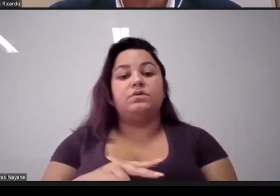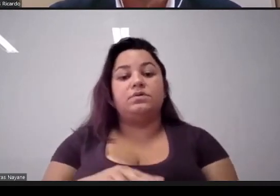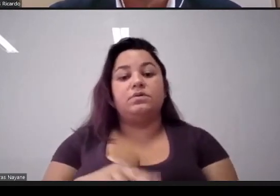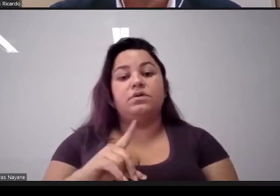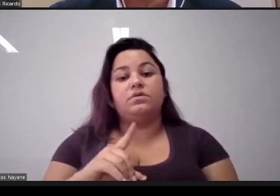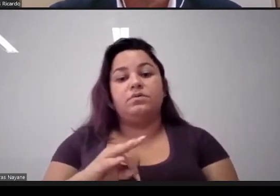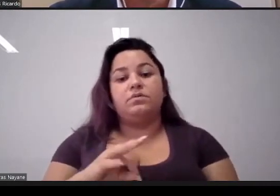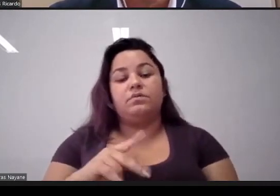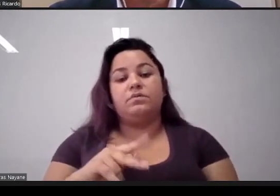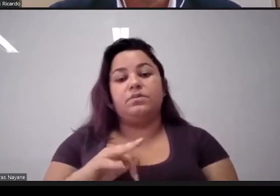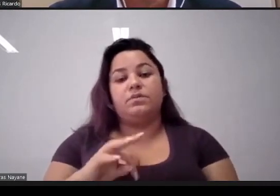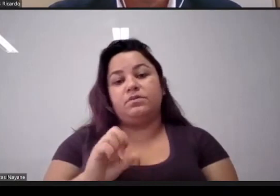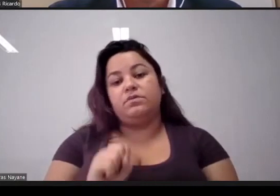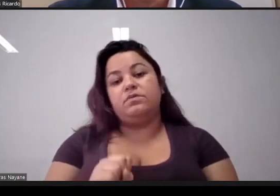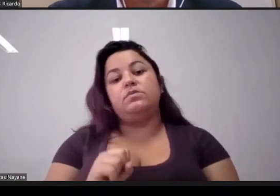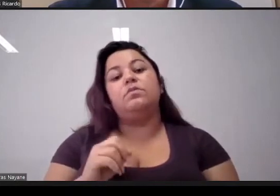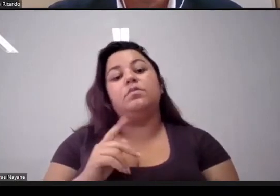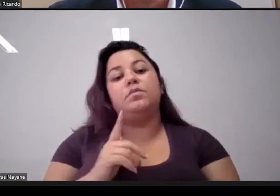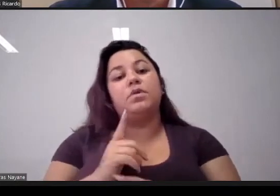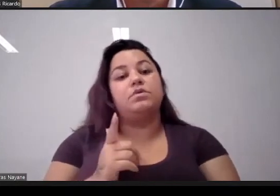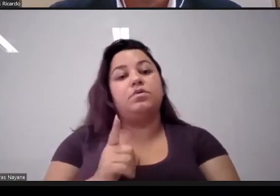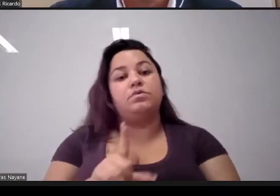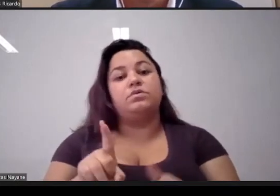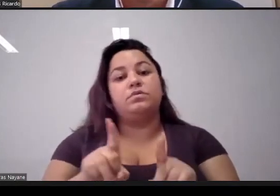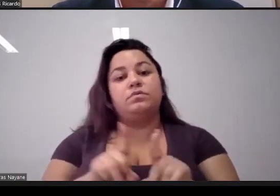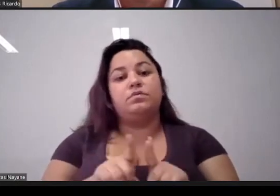opted to continue being